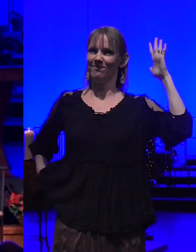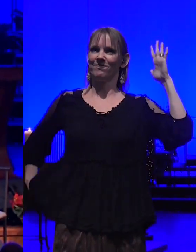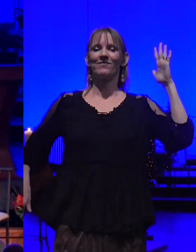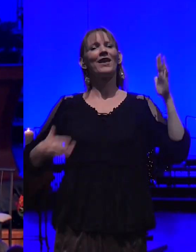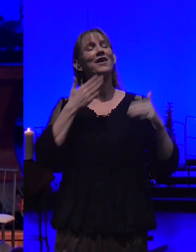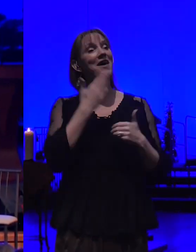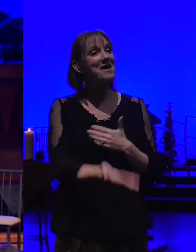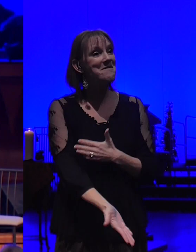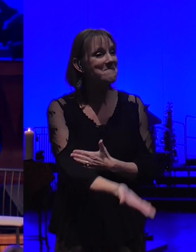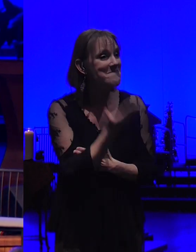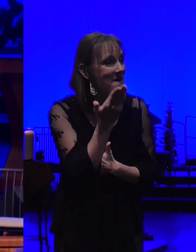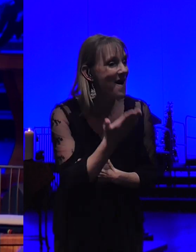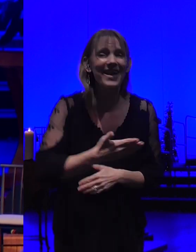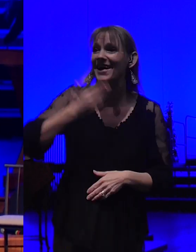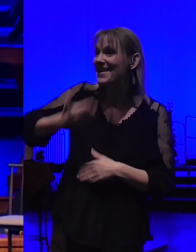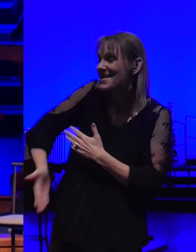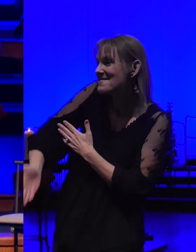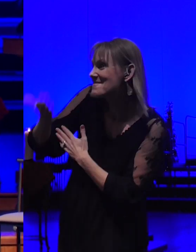Good morning.